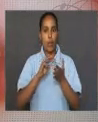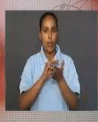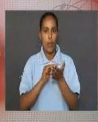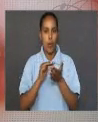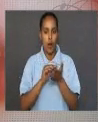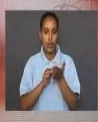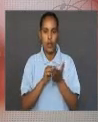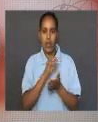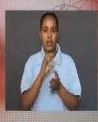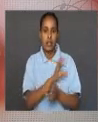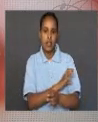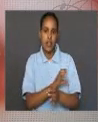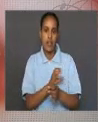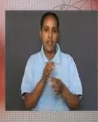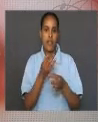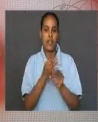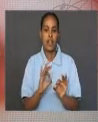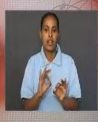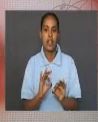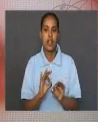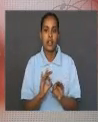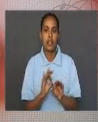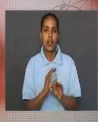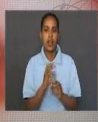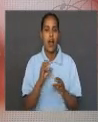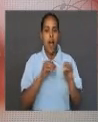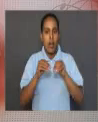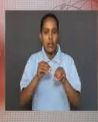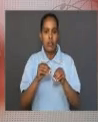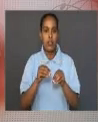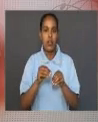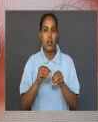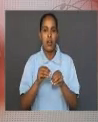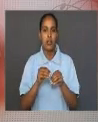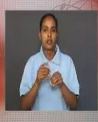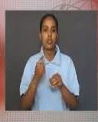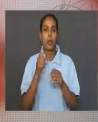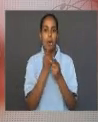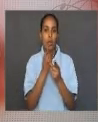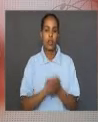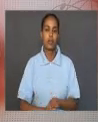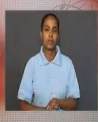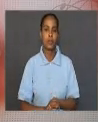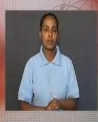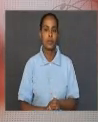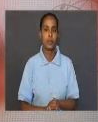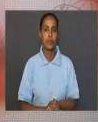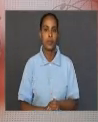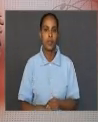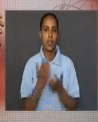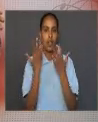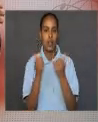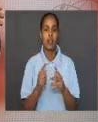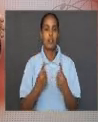a cell are fairly inert and are acted upon by the proteins. Let